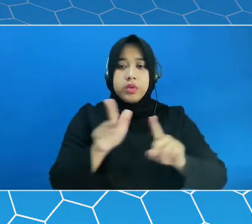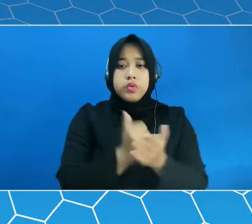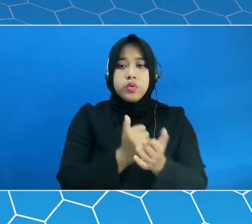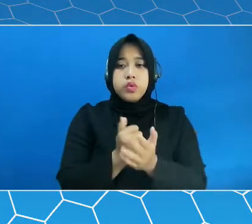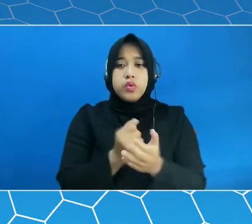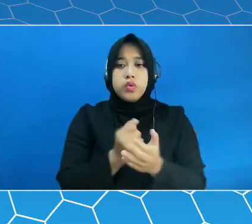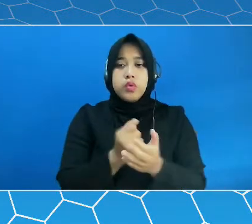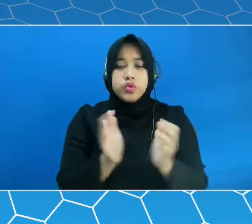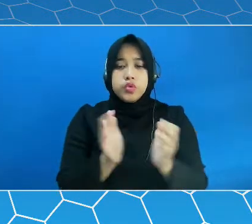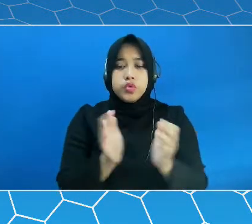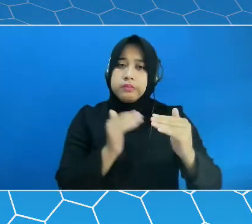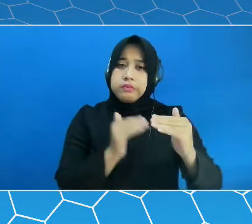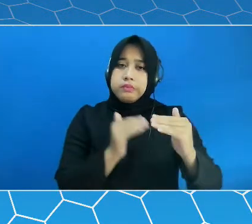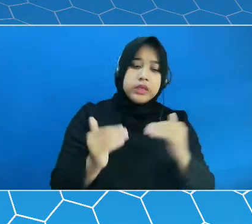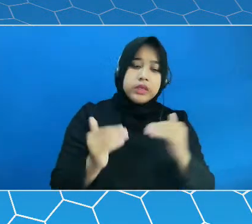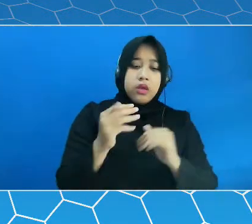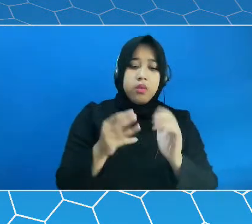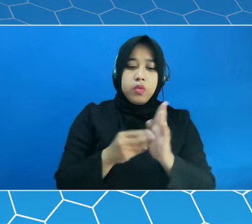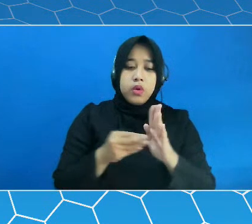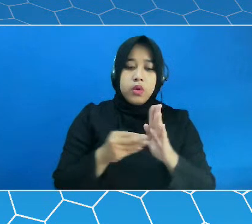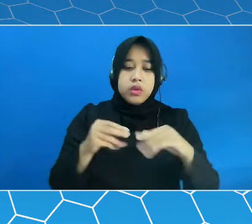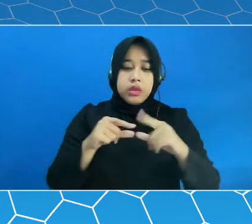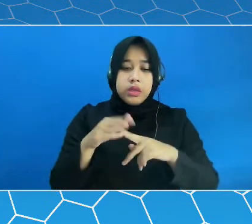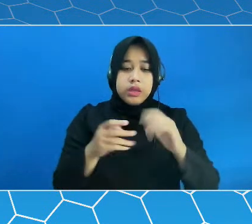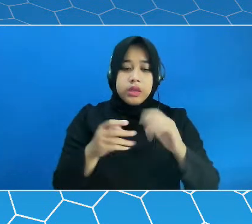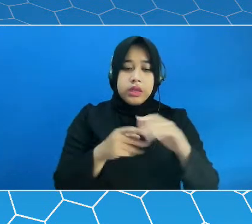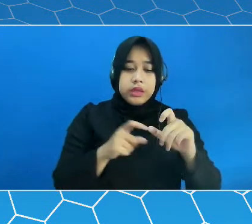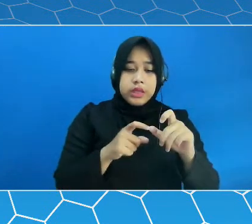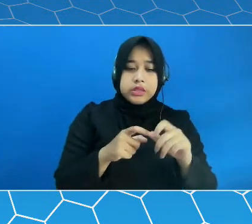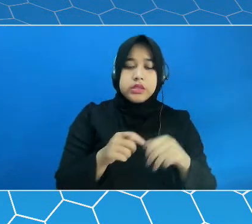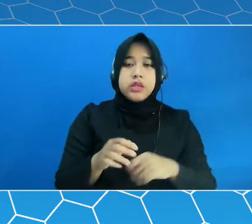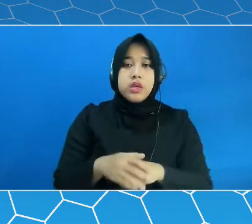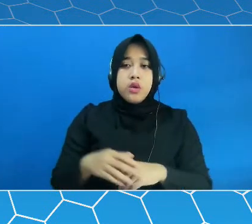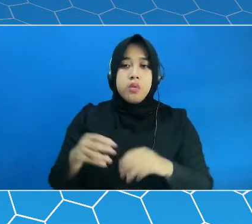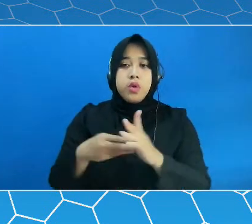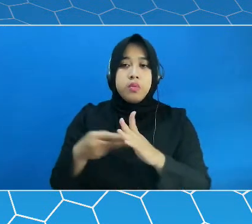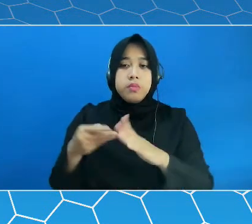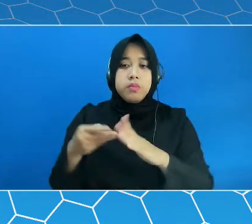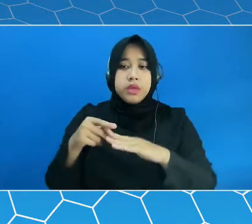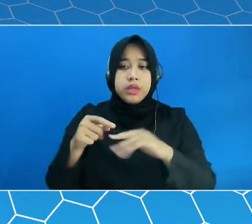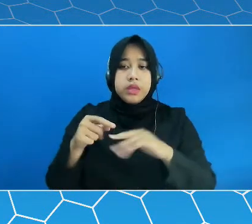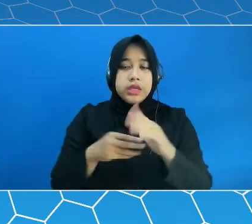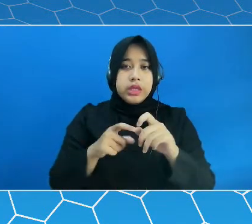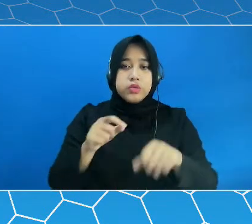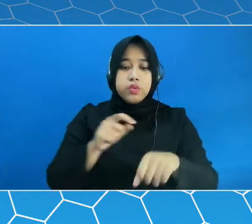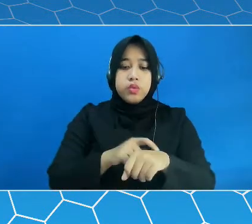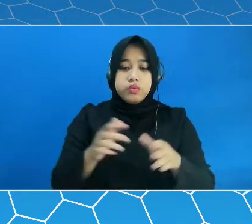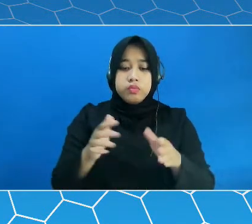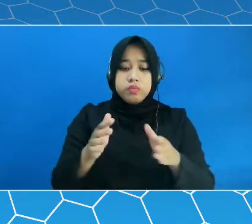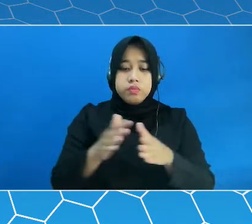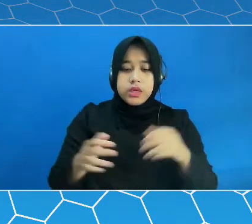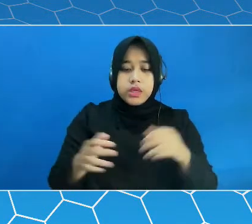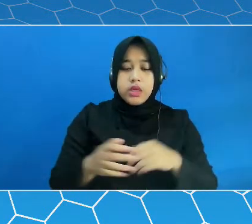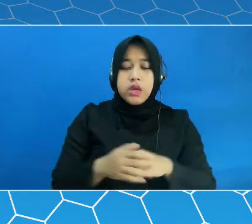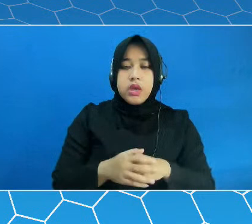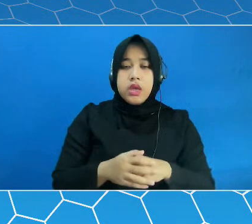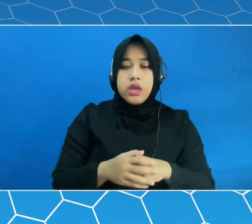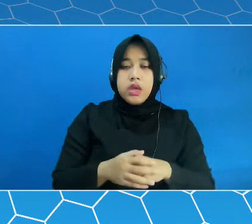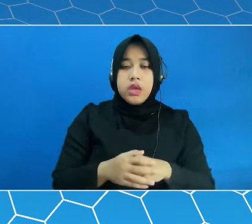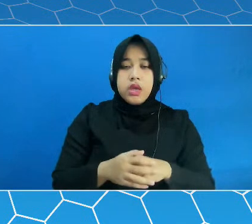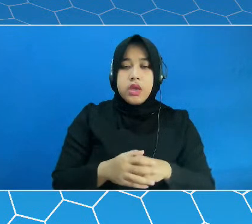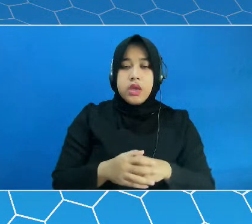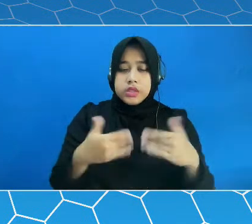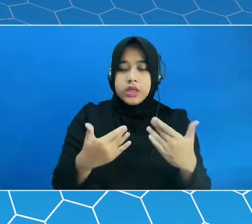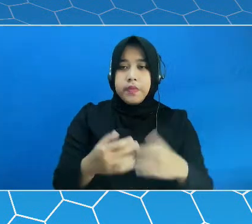mortality and morbidity outcomes. And the secondary objectives are to determine and evaluate treatment-specific and